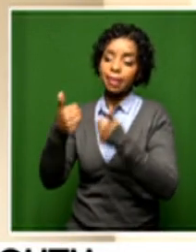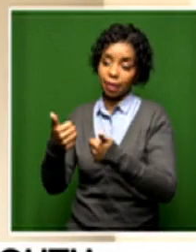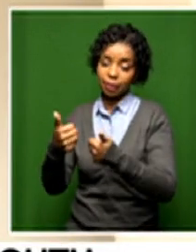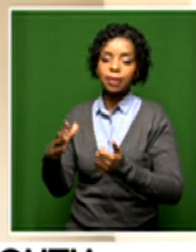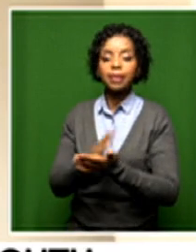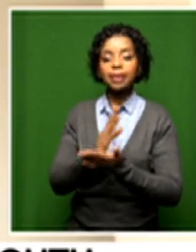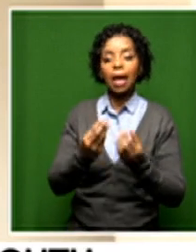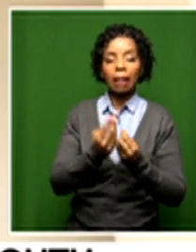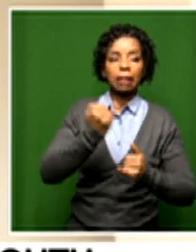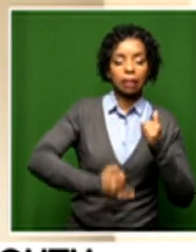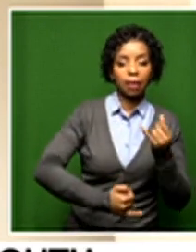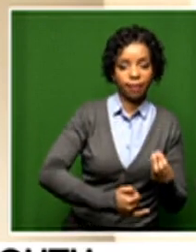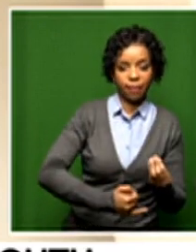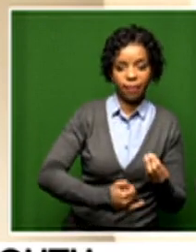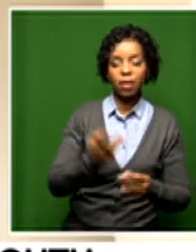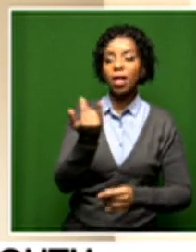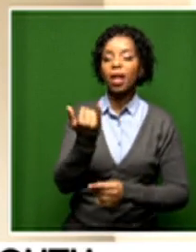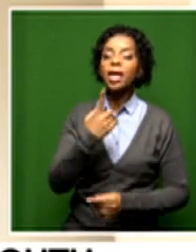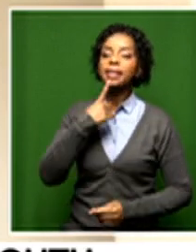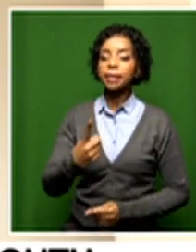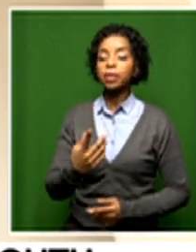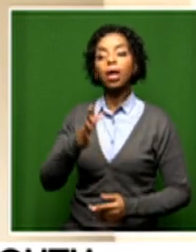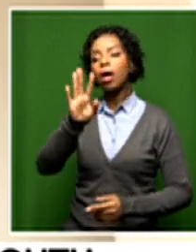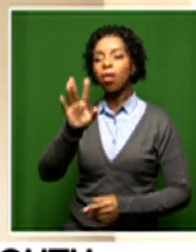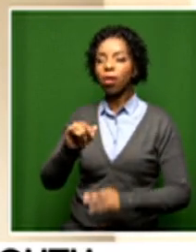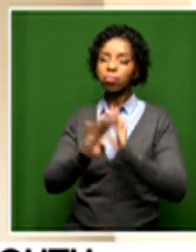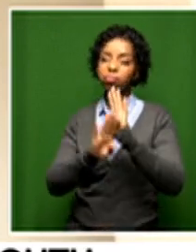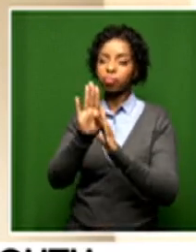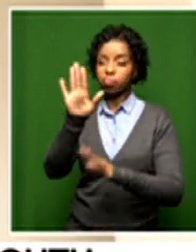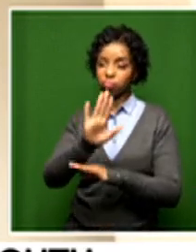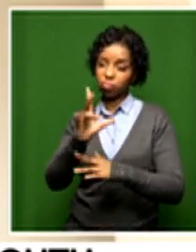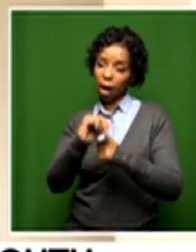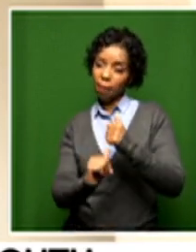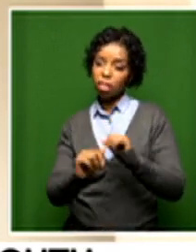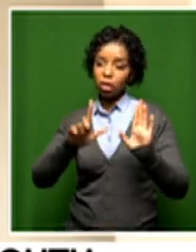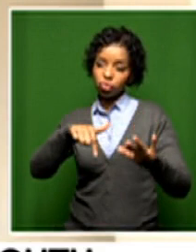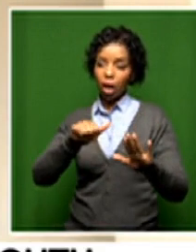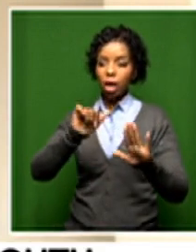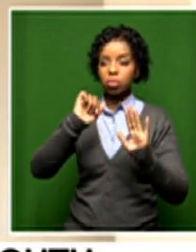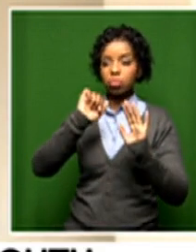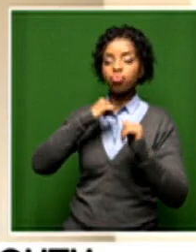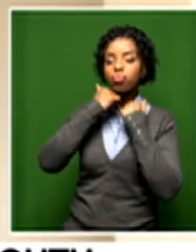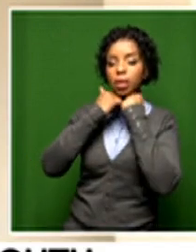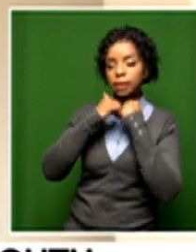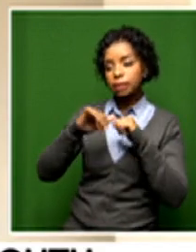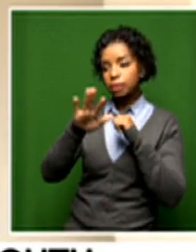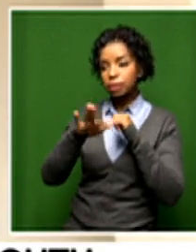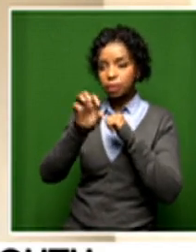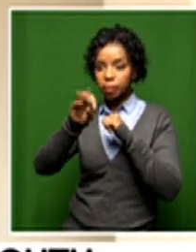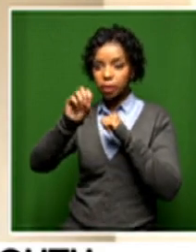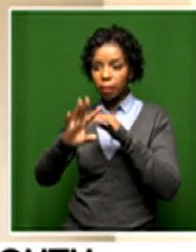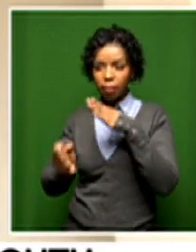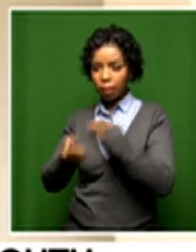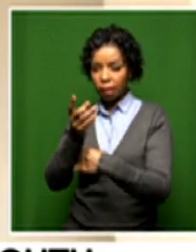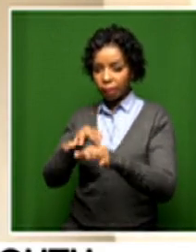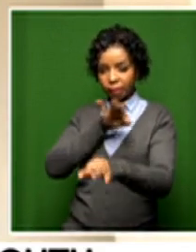the model said that we're going to have a surge around July, August, September. We got it from around June, July, August. And